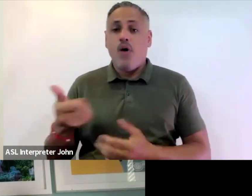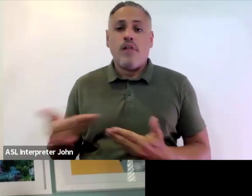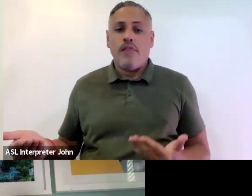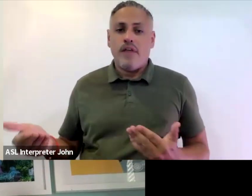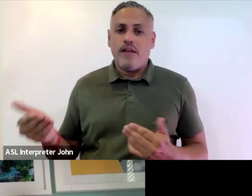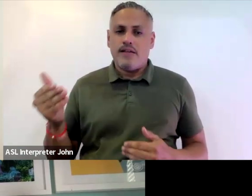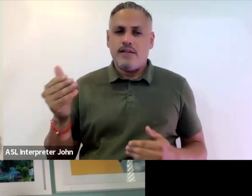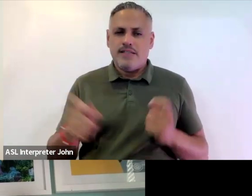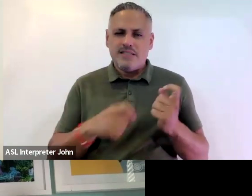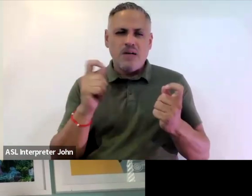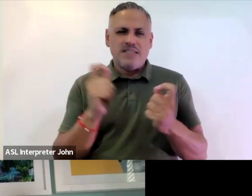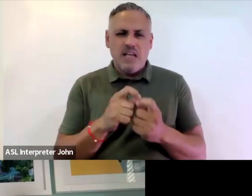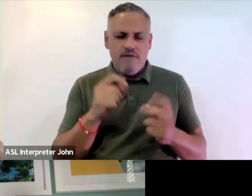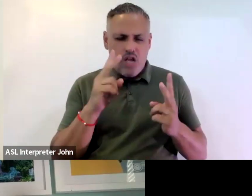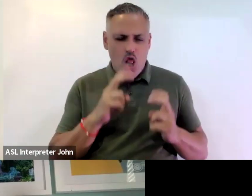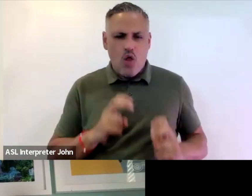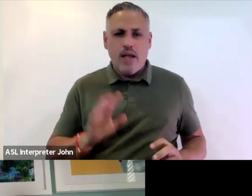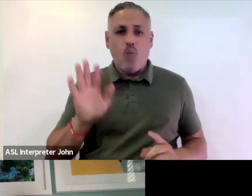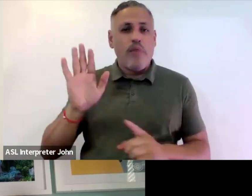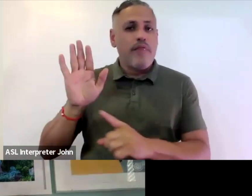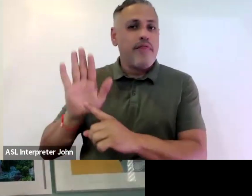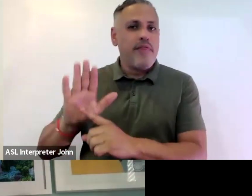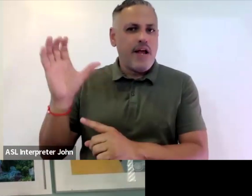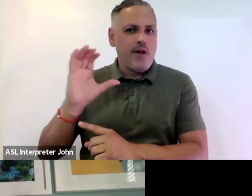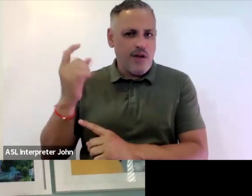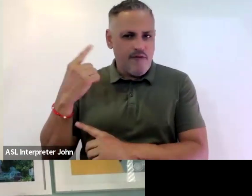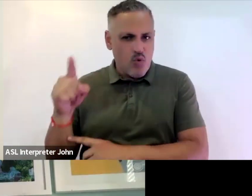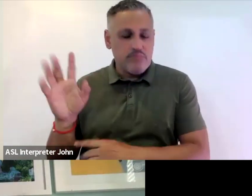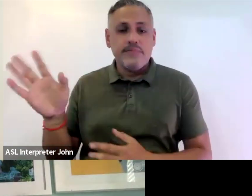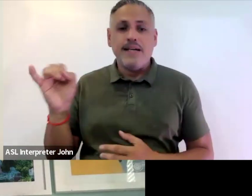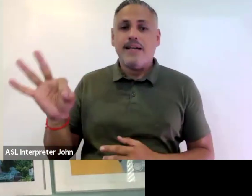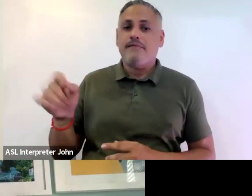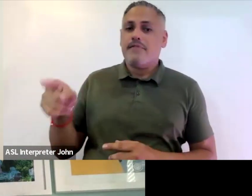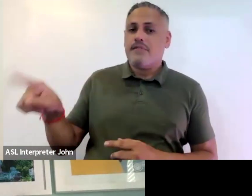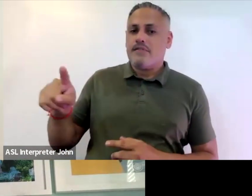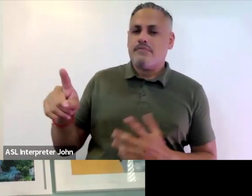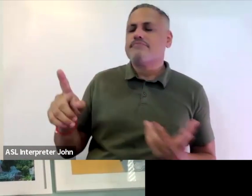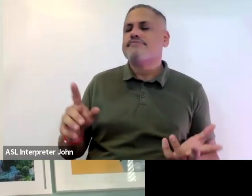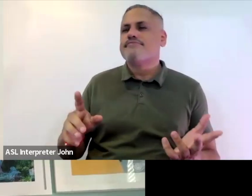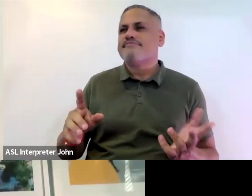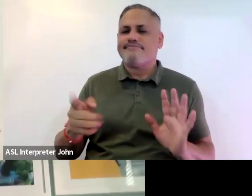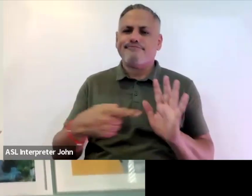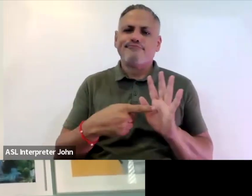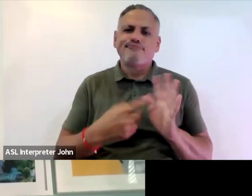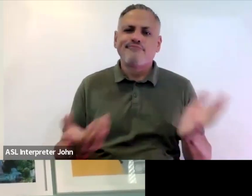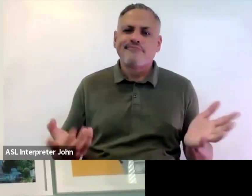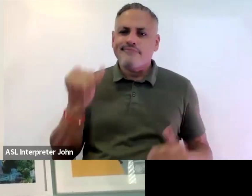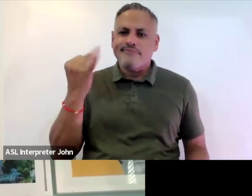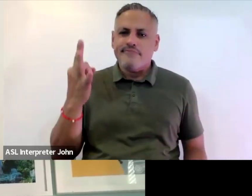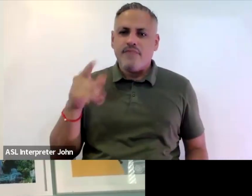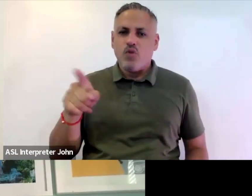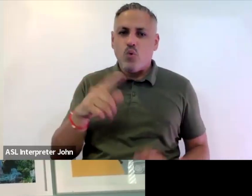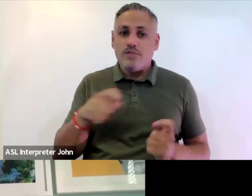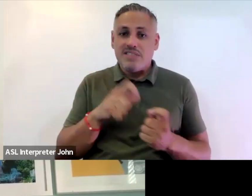is looking specifically at what they are looking for. So if they're looking for, like, let's just say they're looking for your